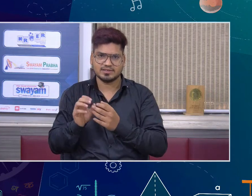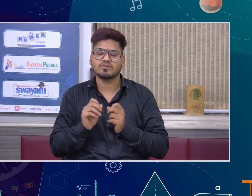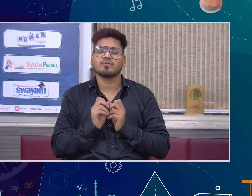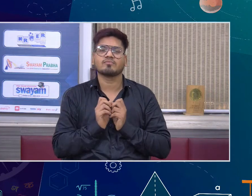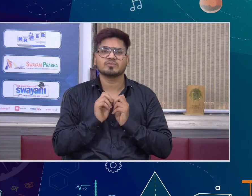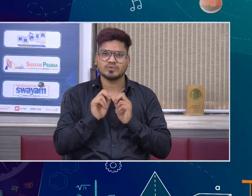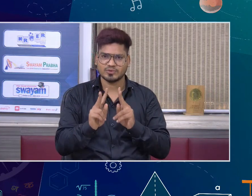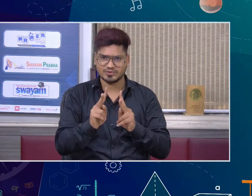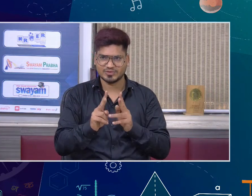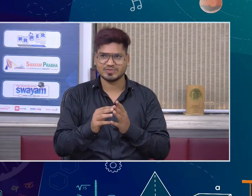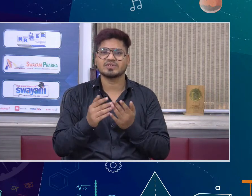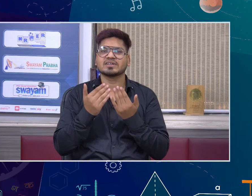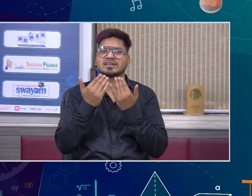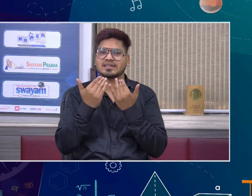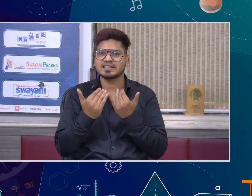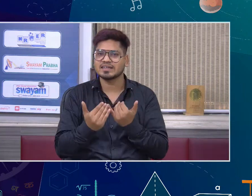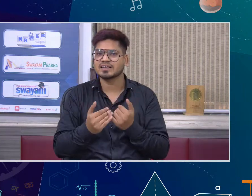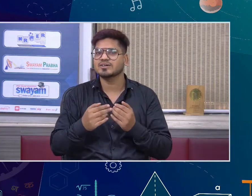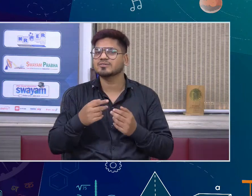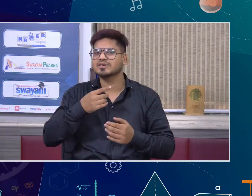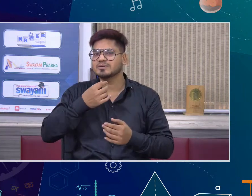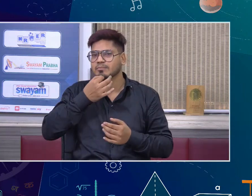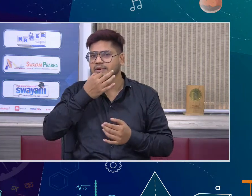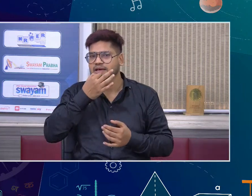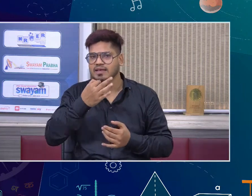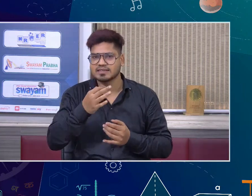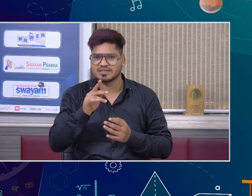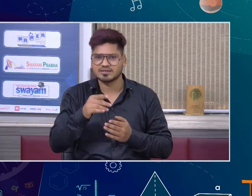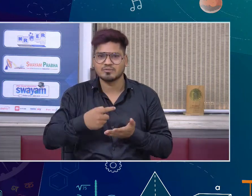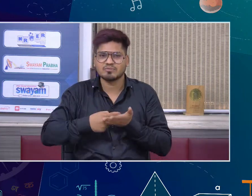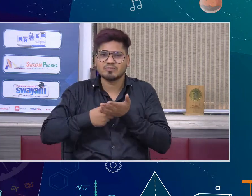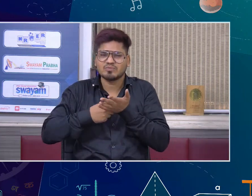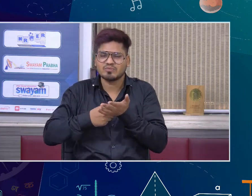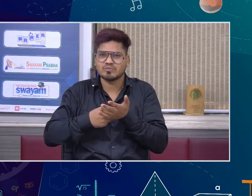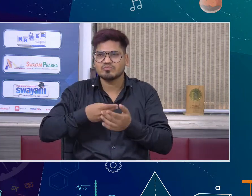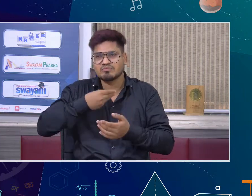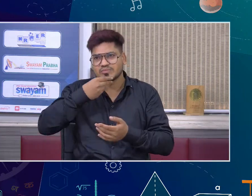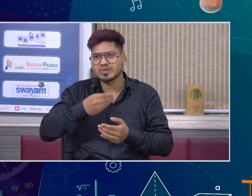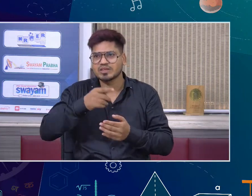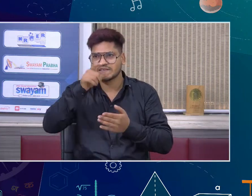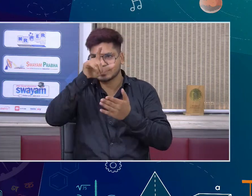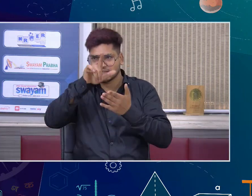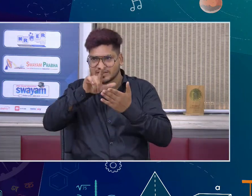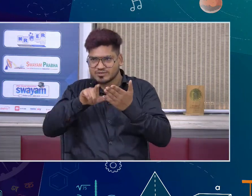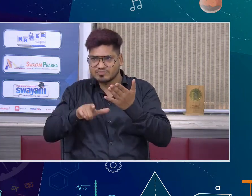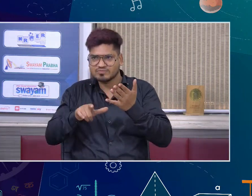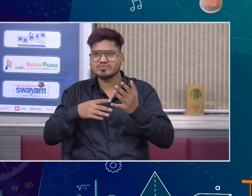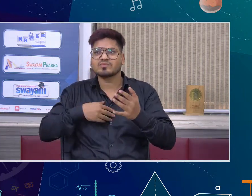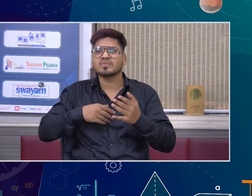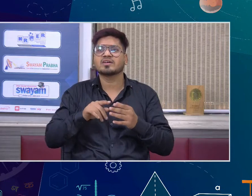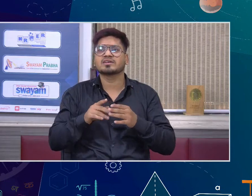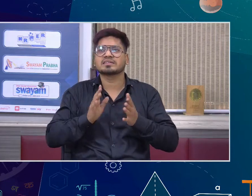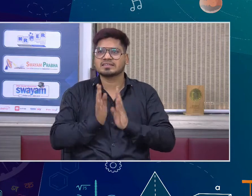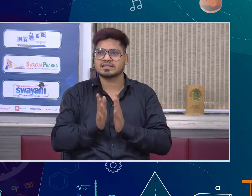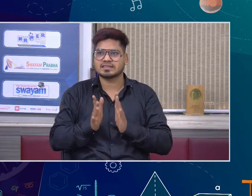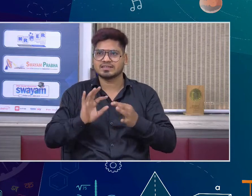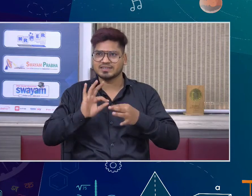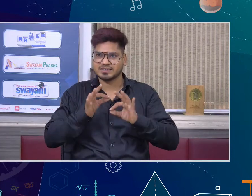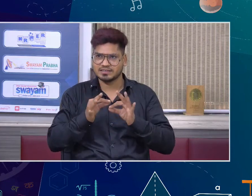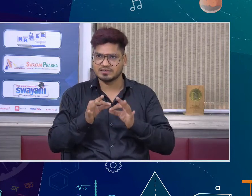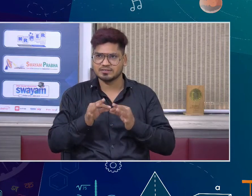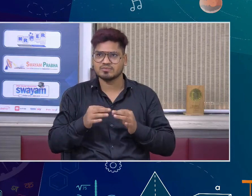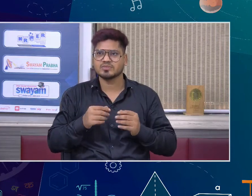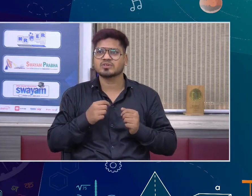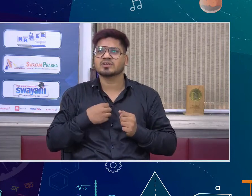Okay. Sir, just a small request. Can you Yeah. lower down the pace here? We have a sign language interpreter